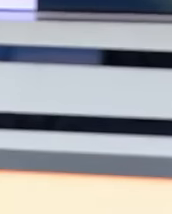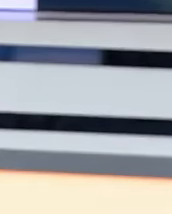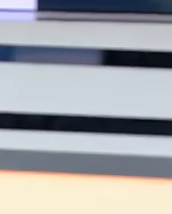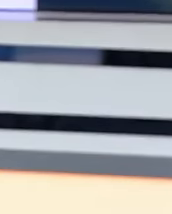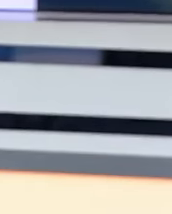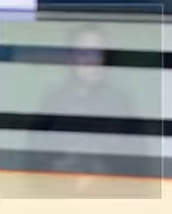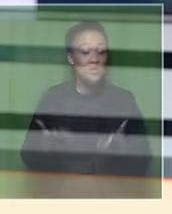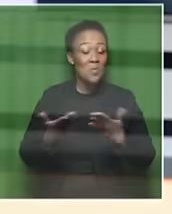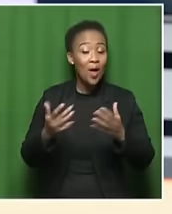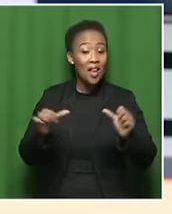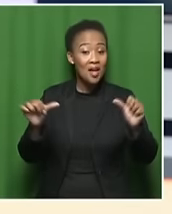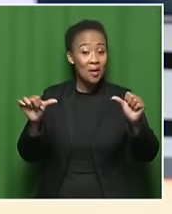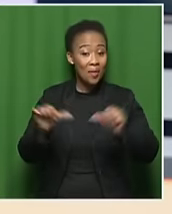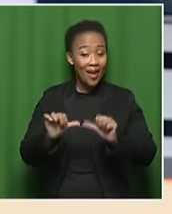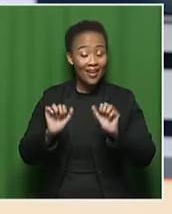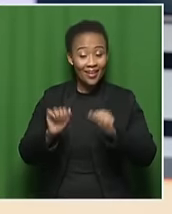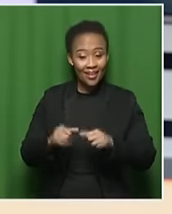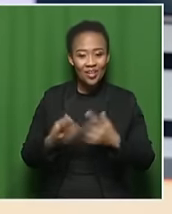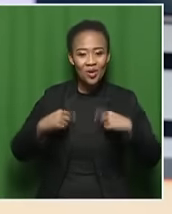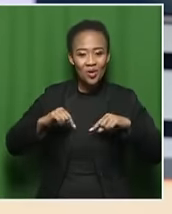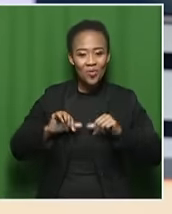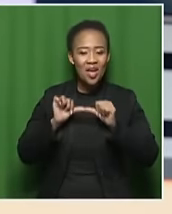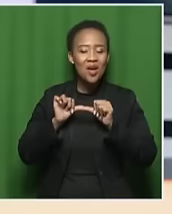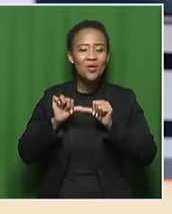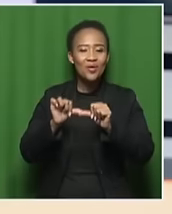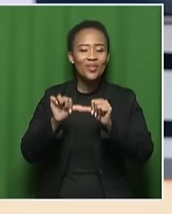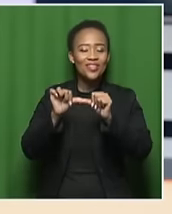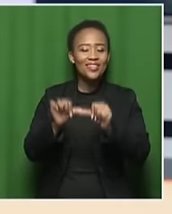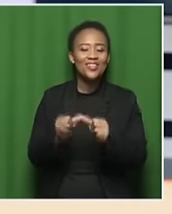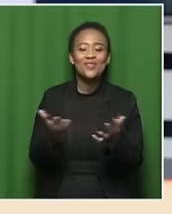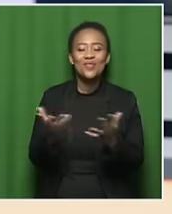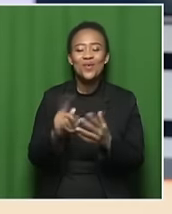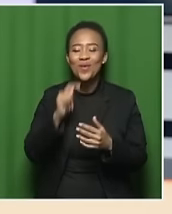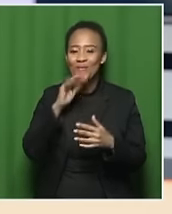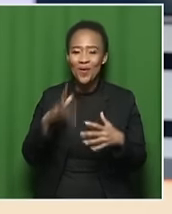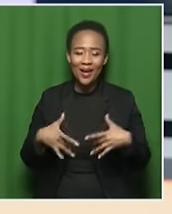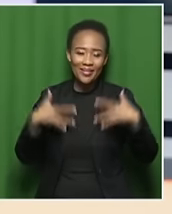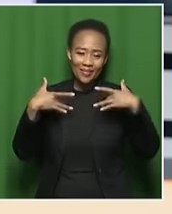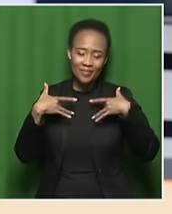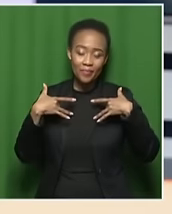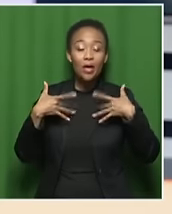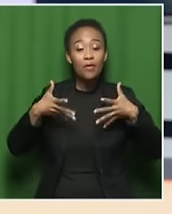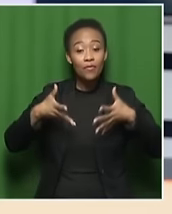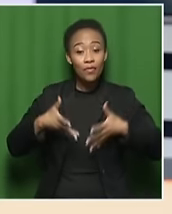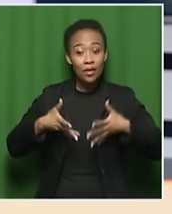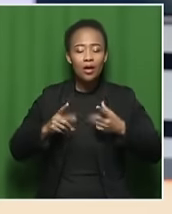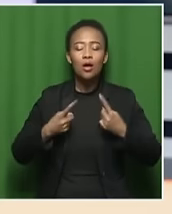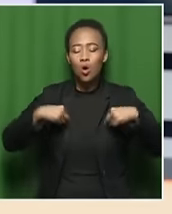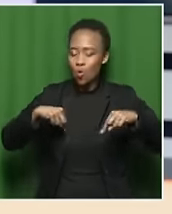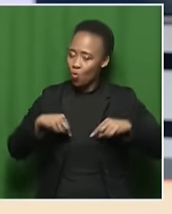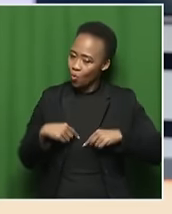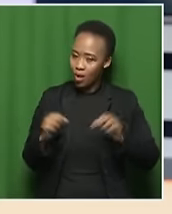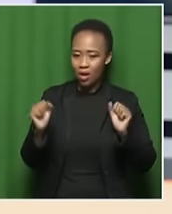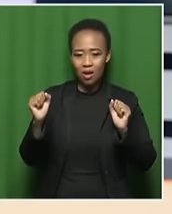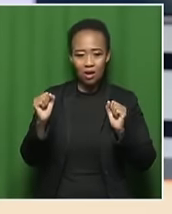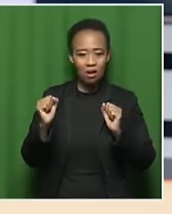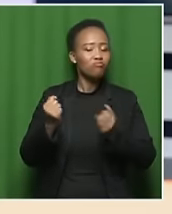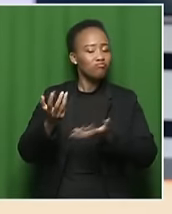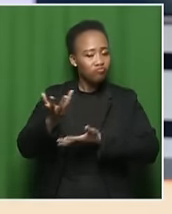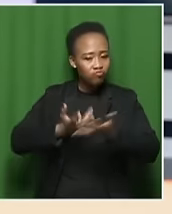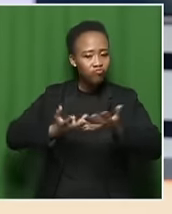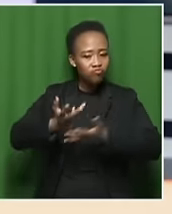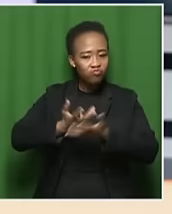Right, welcome back. And of course, we continue here on Morning Live for all of this week, where we speak to some of the new entrants